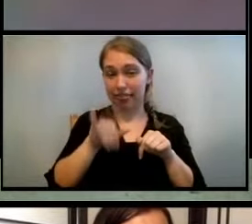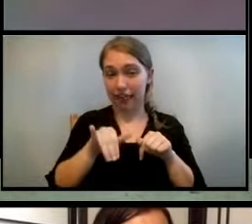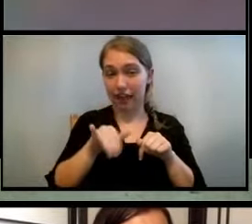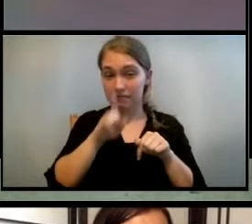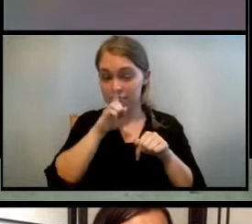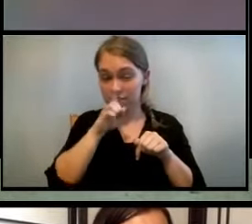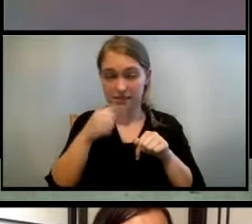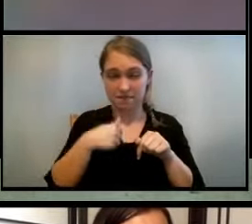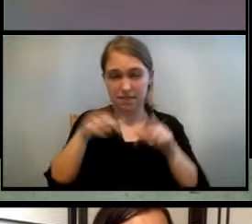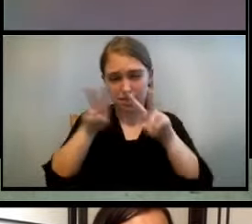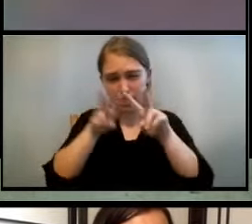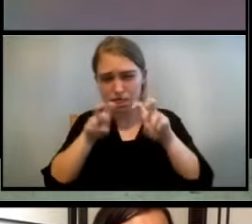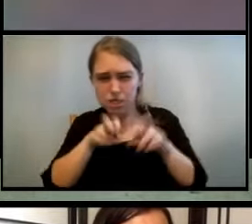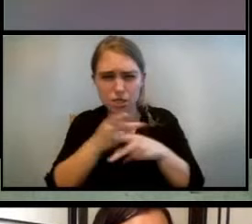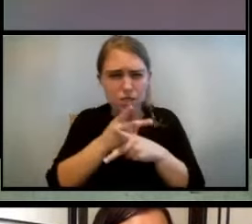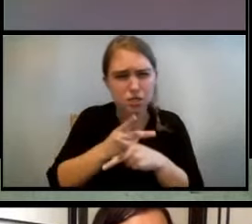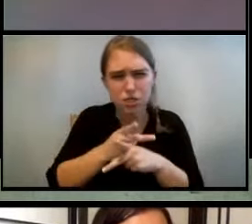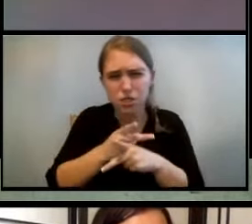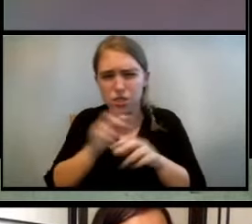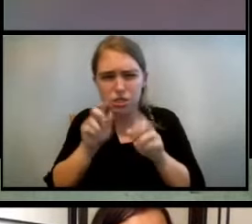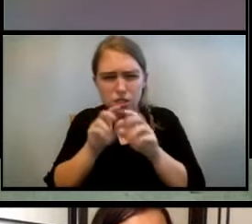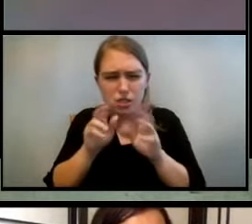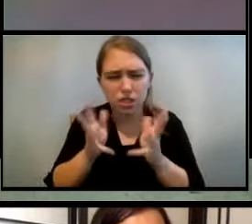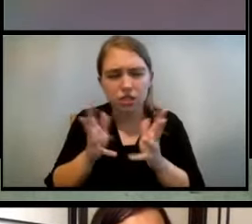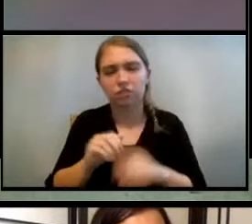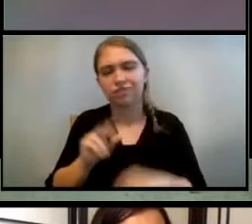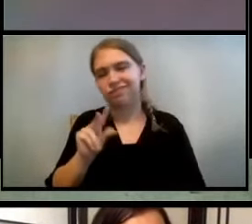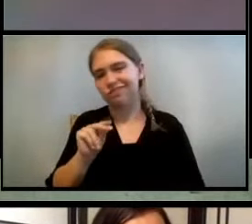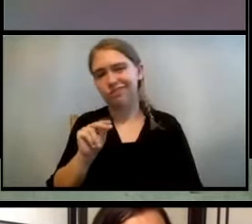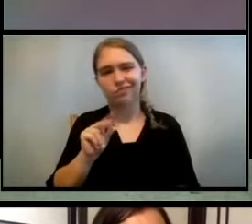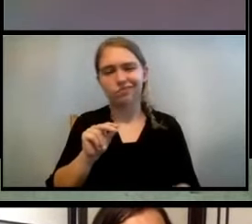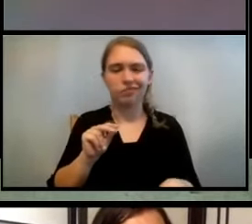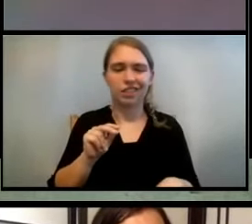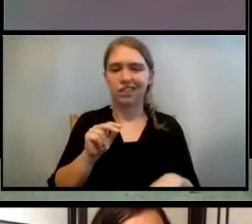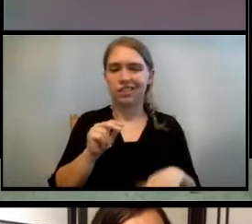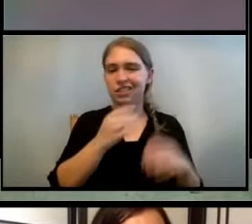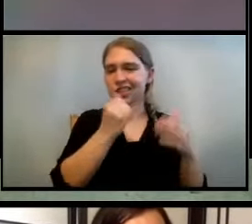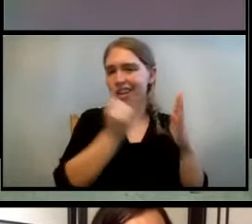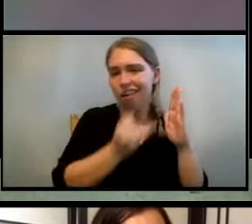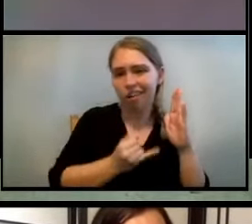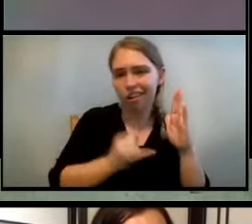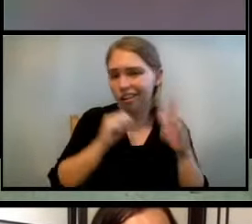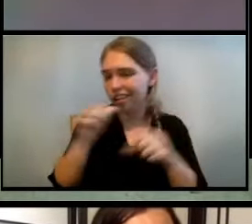don't think it's possible to really, it's more of an art than a science. Yeah.